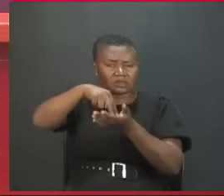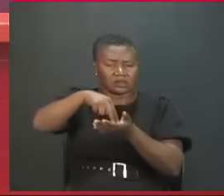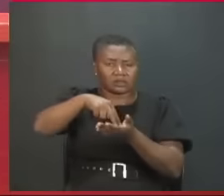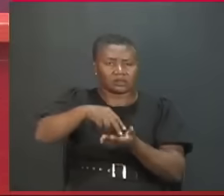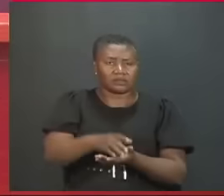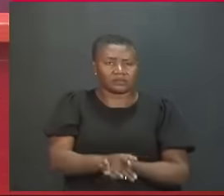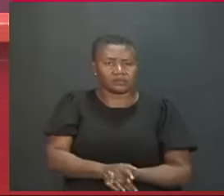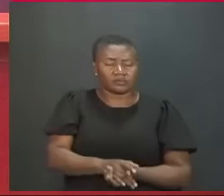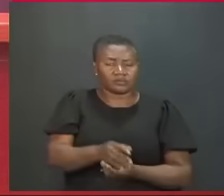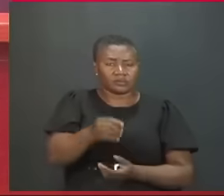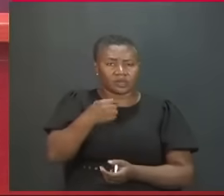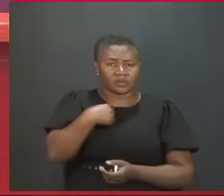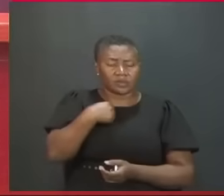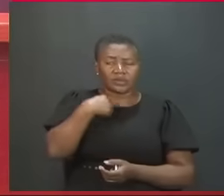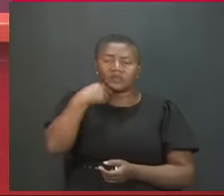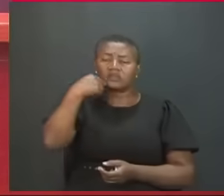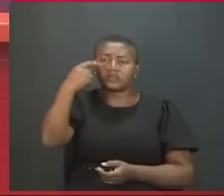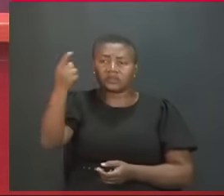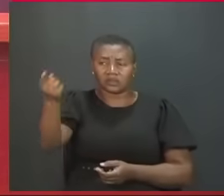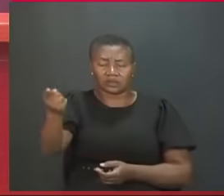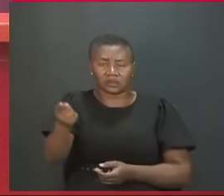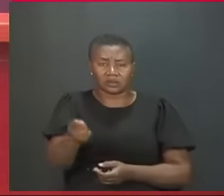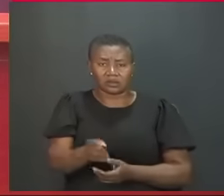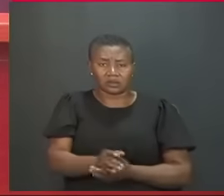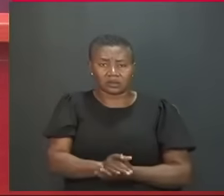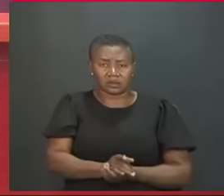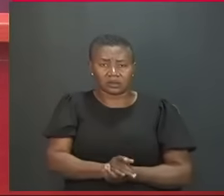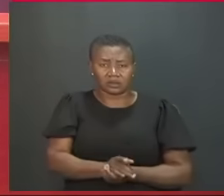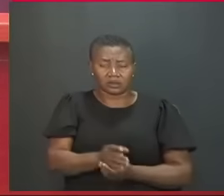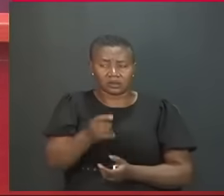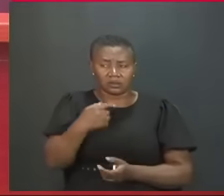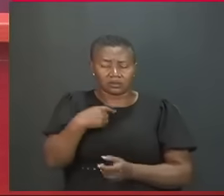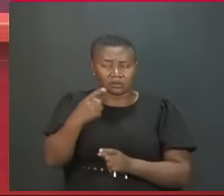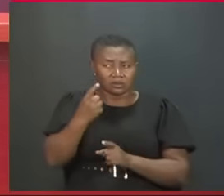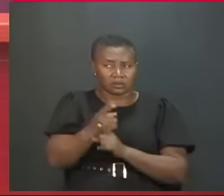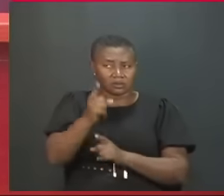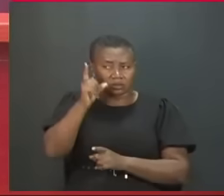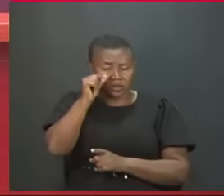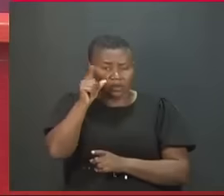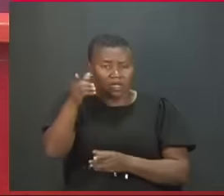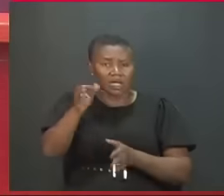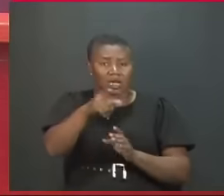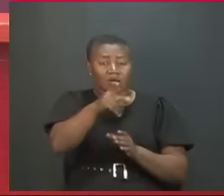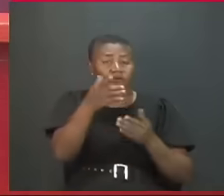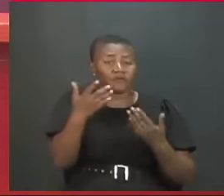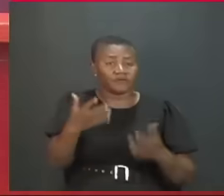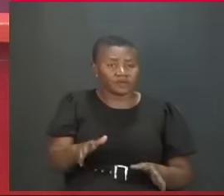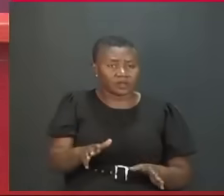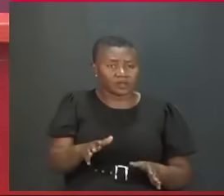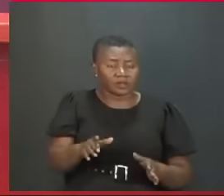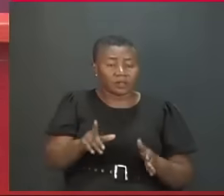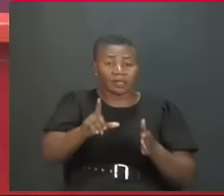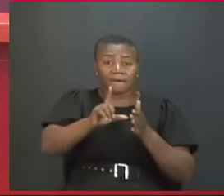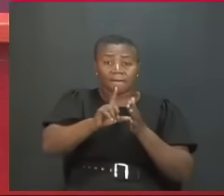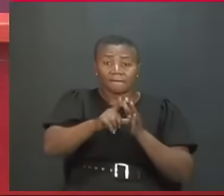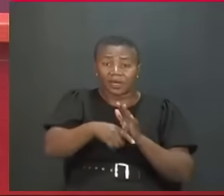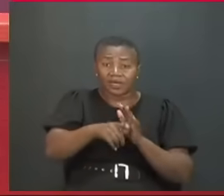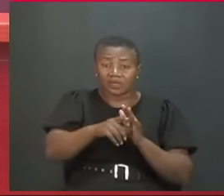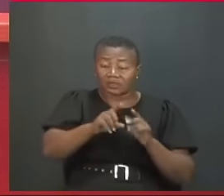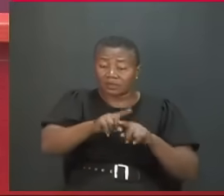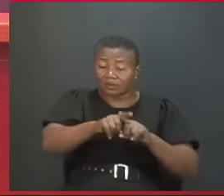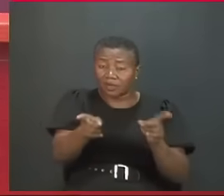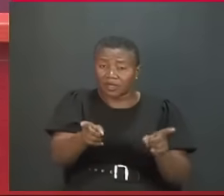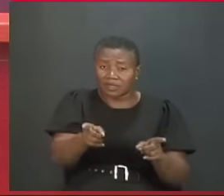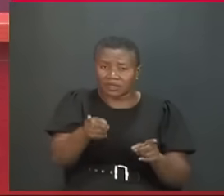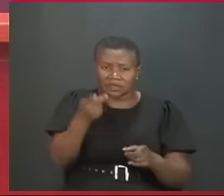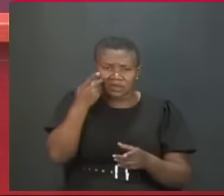I signaled him that he should allow you to land. But it seems the issue he wants to raise